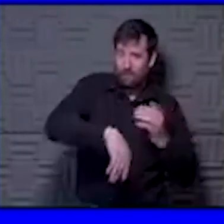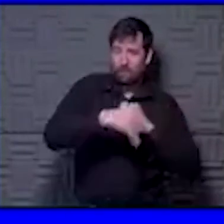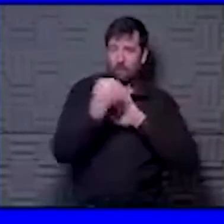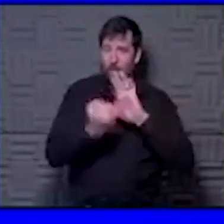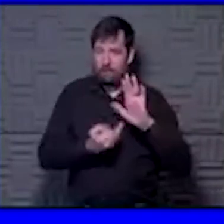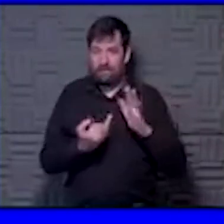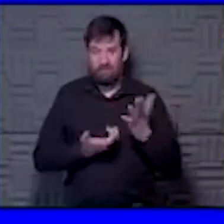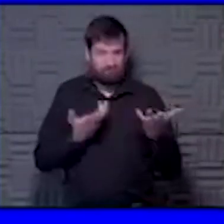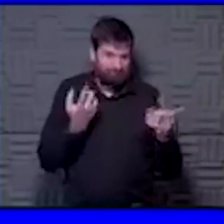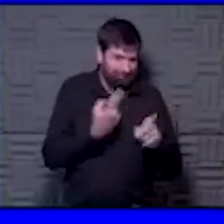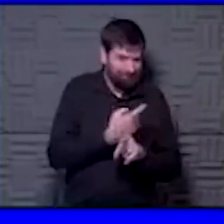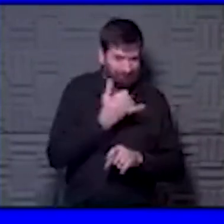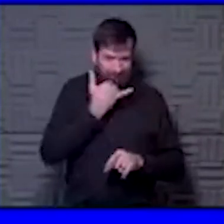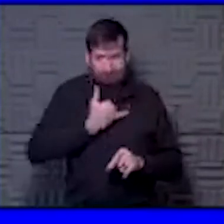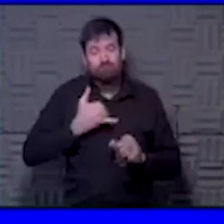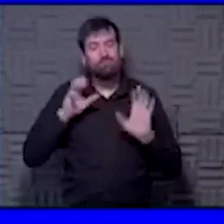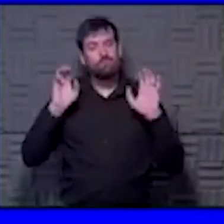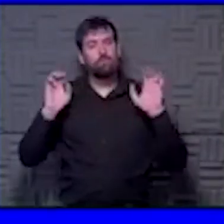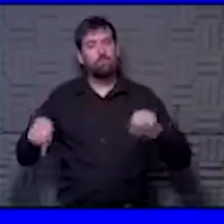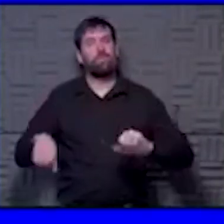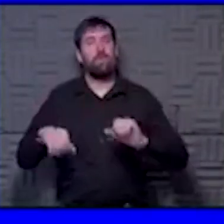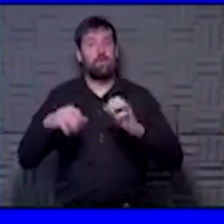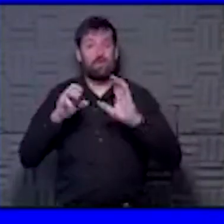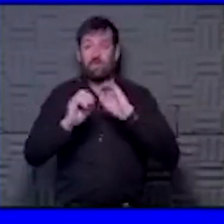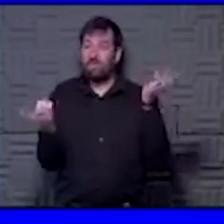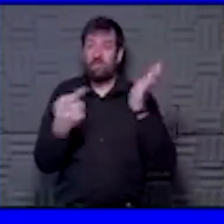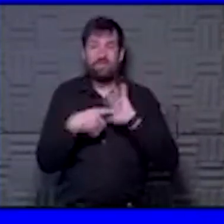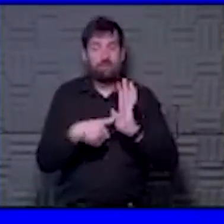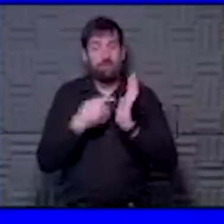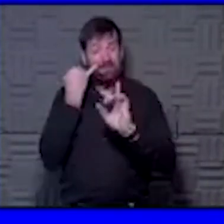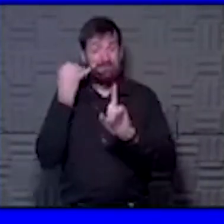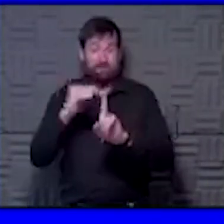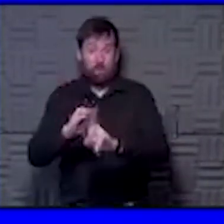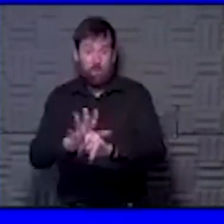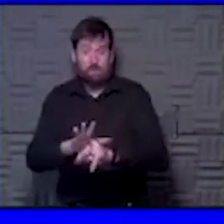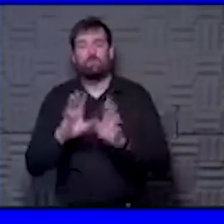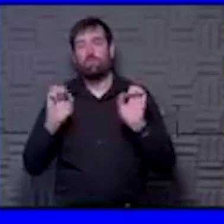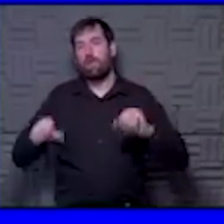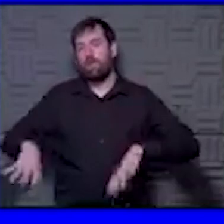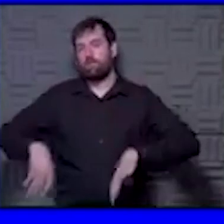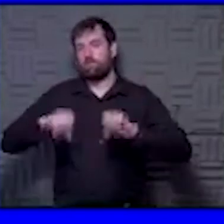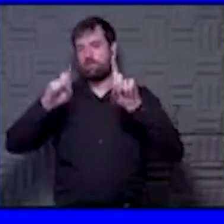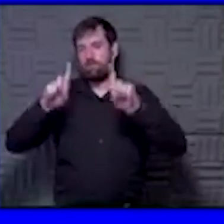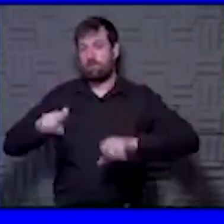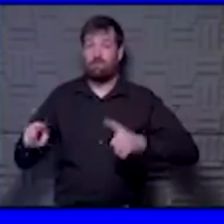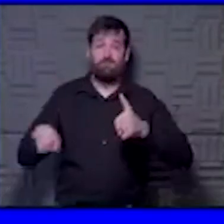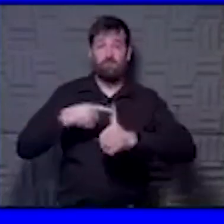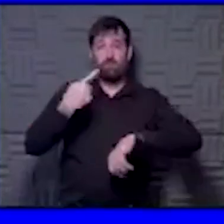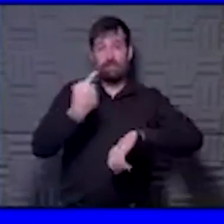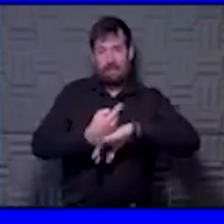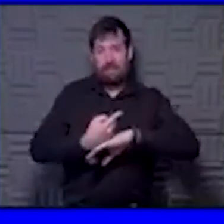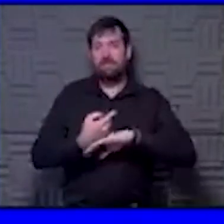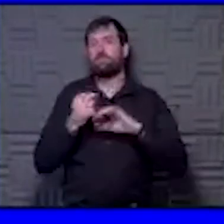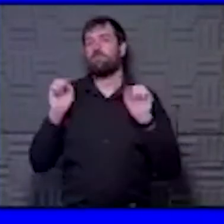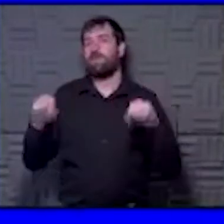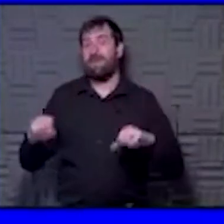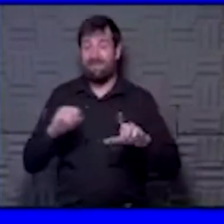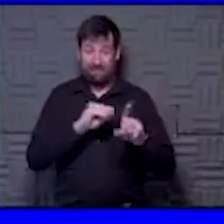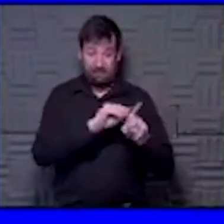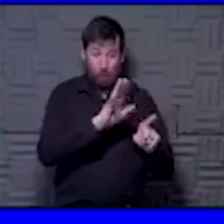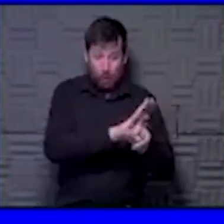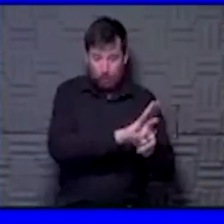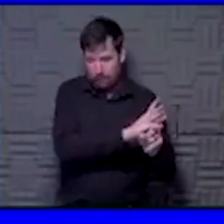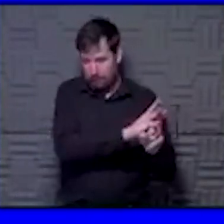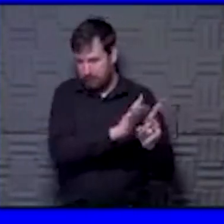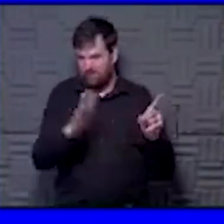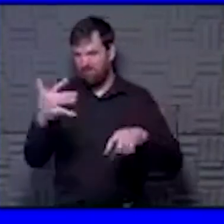you can seek testing even if you're asymptomatic if you were exposed. And so you're going to the first day you're going to be able to do that is 5 days after exposure,